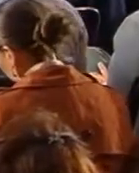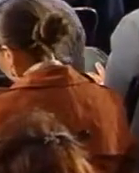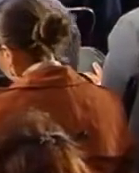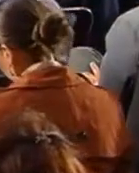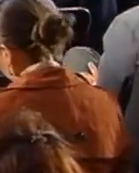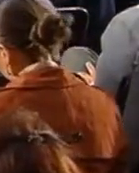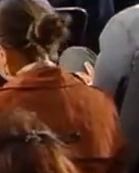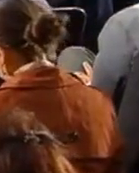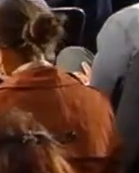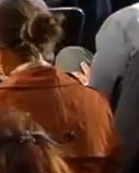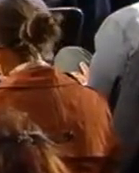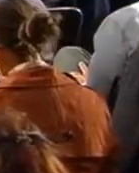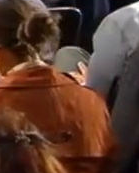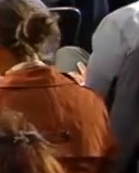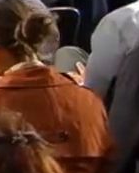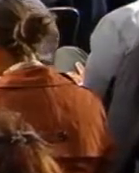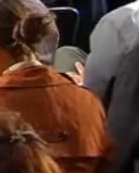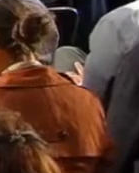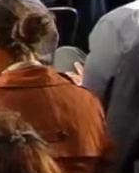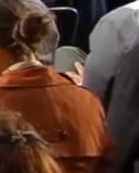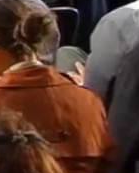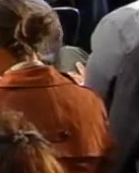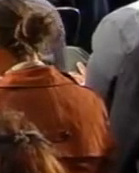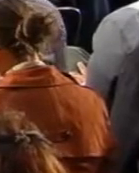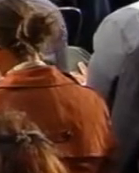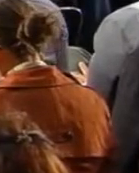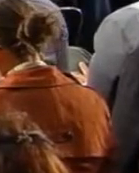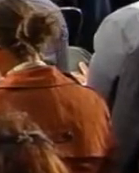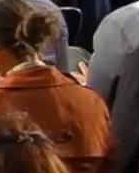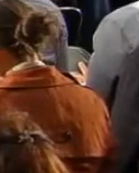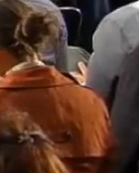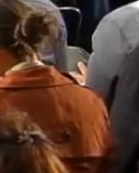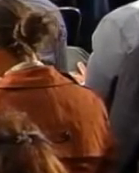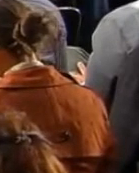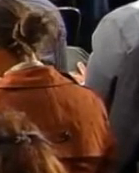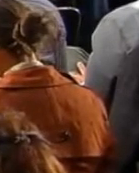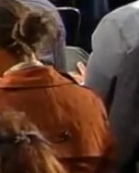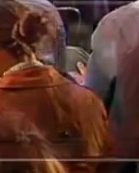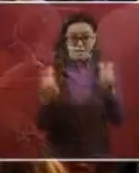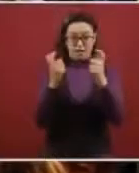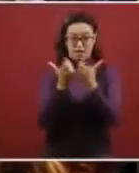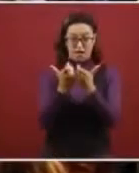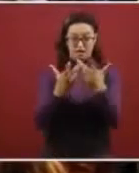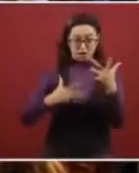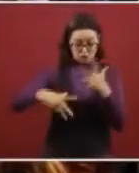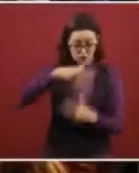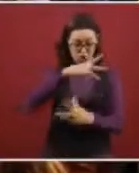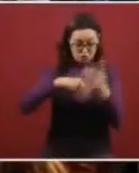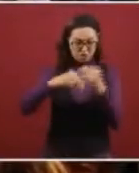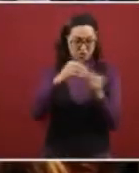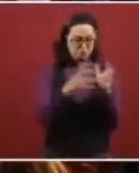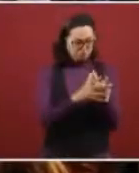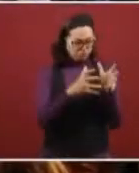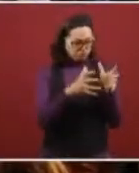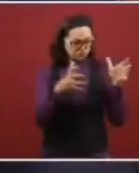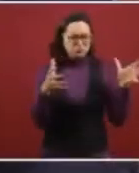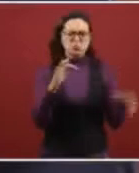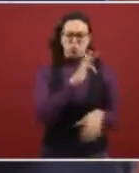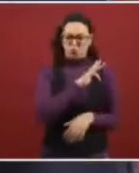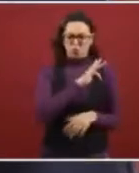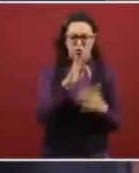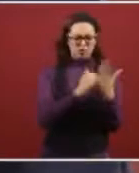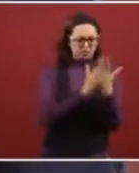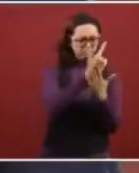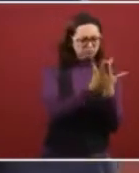Se puede medir you can measure el it. The measure economic de growth.